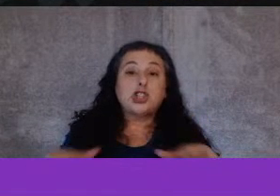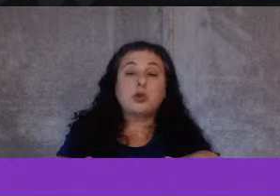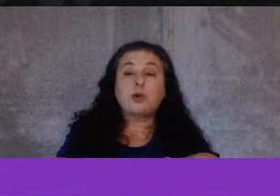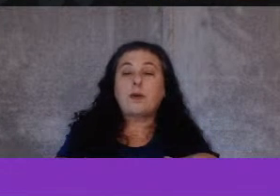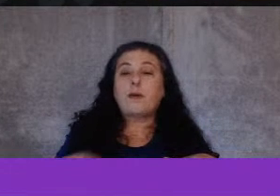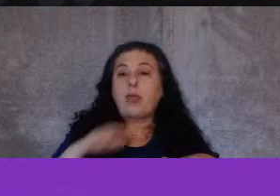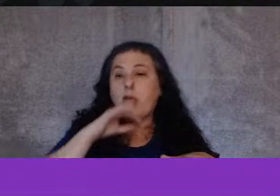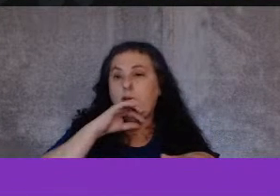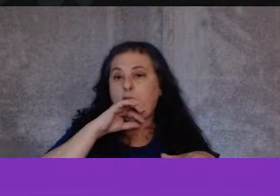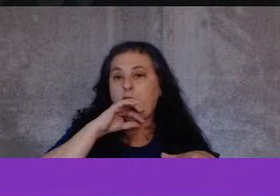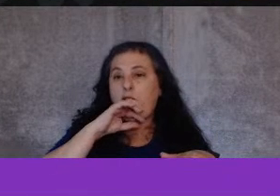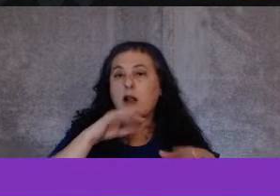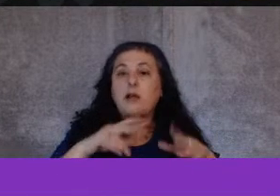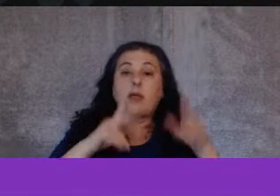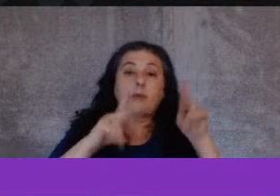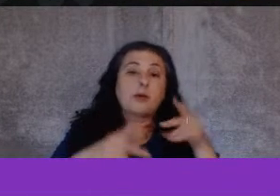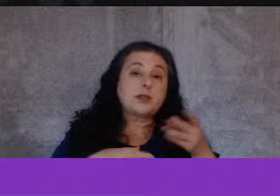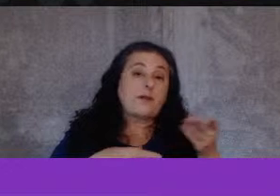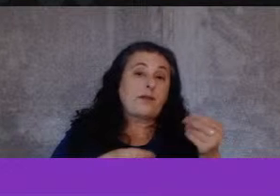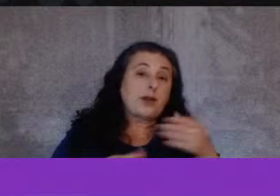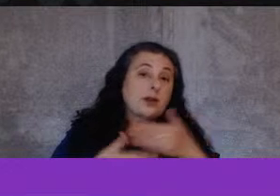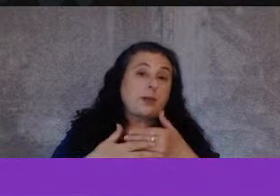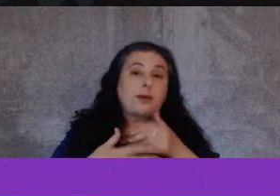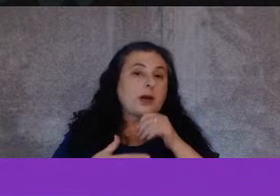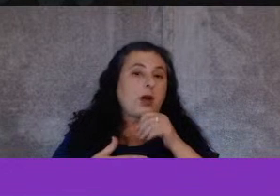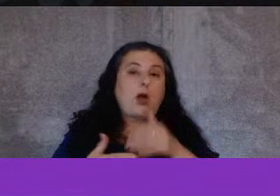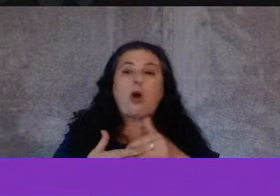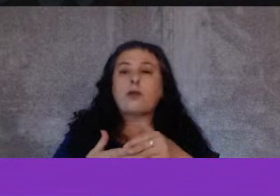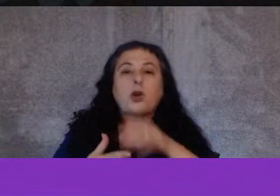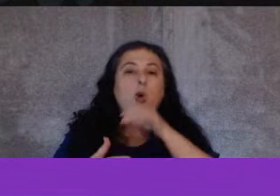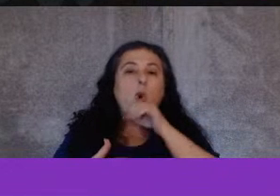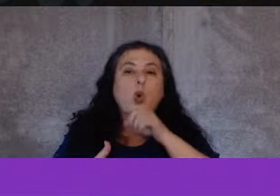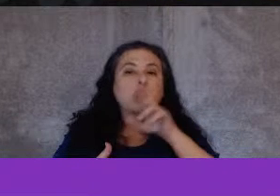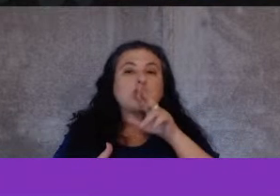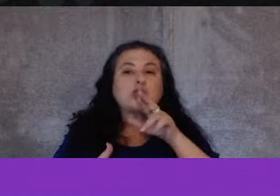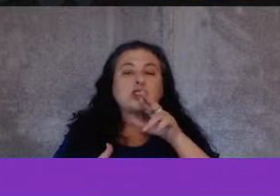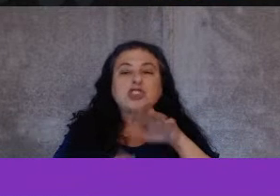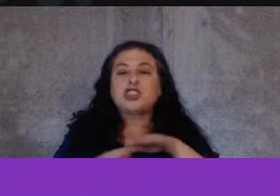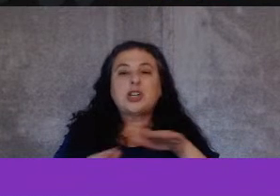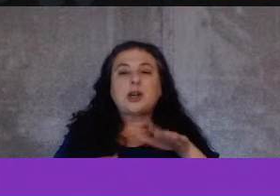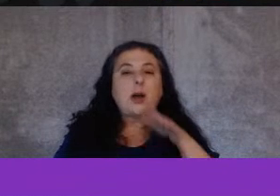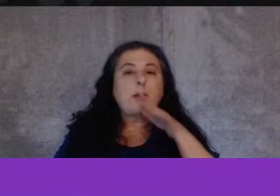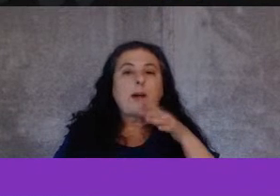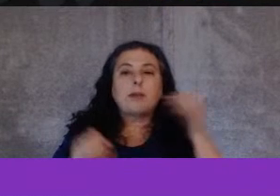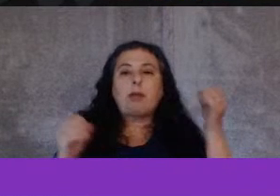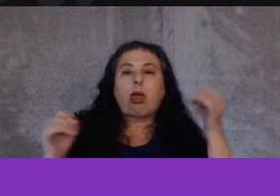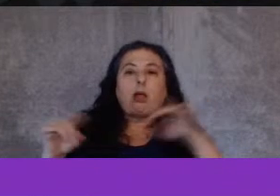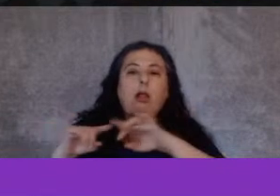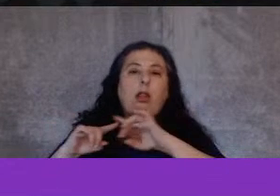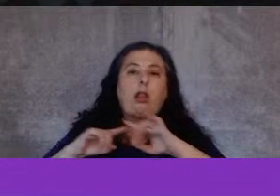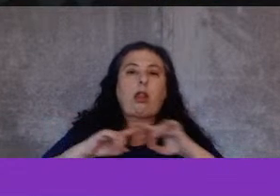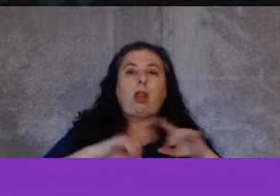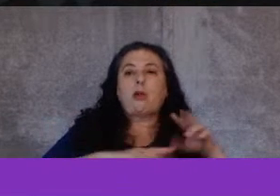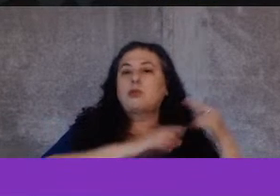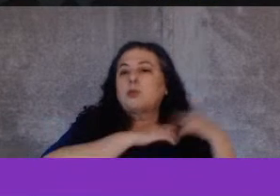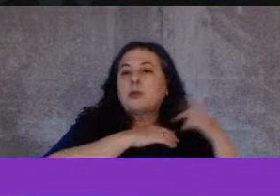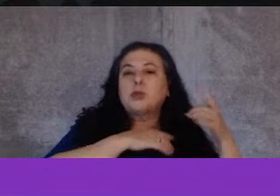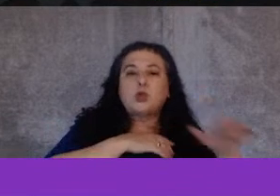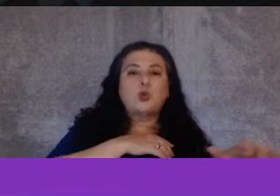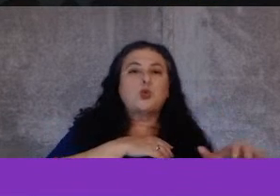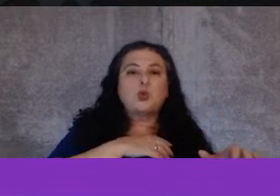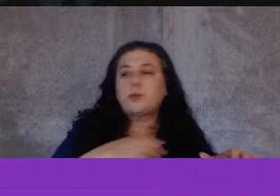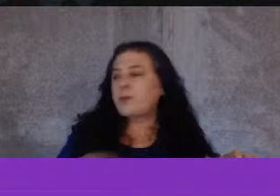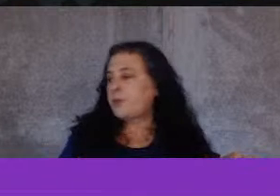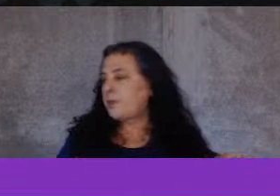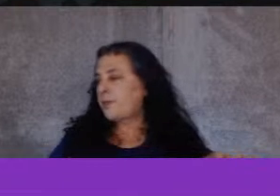the person who is feeding the baby is often an older child, right? Because the mother has so many other things she needs to do.